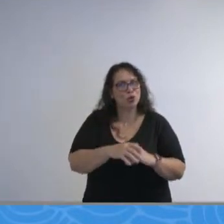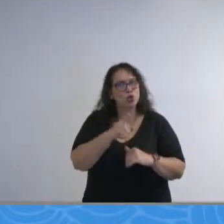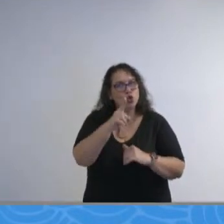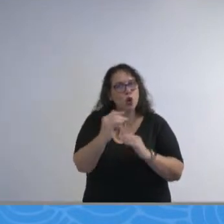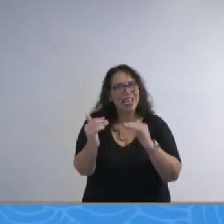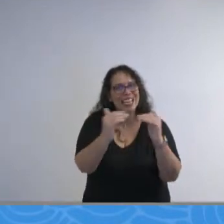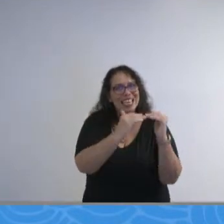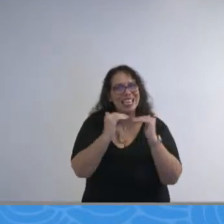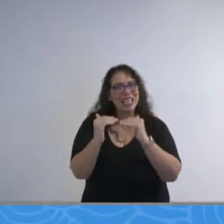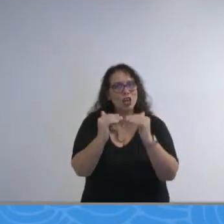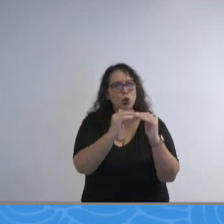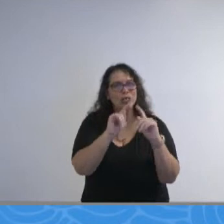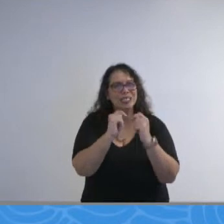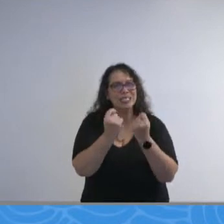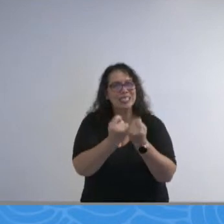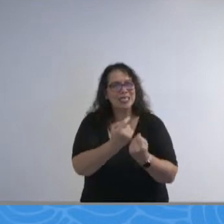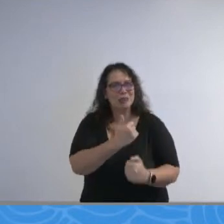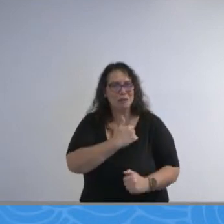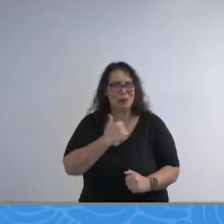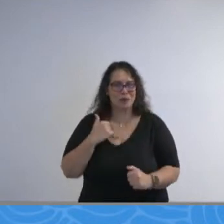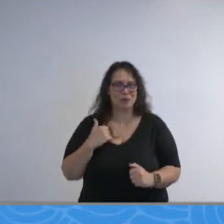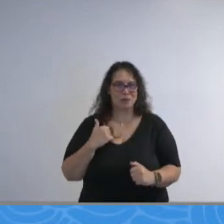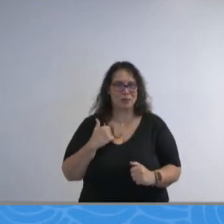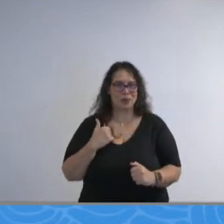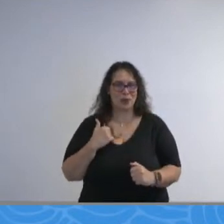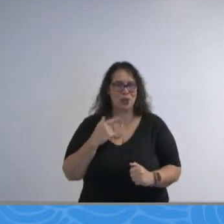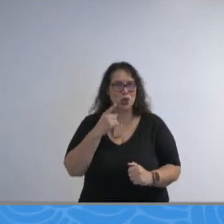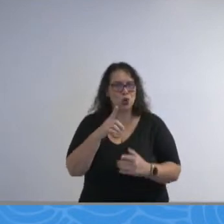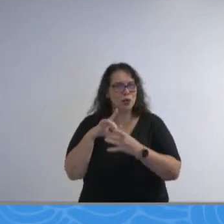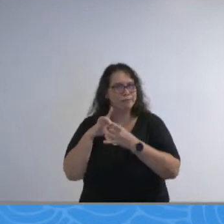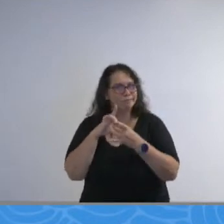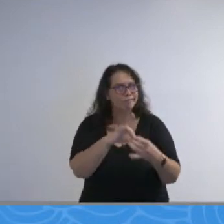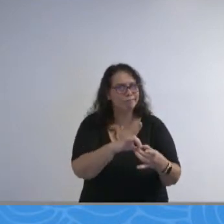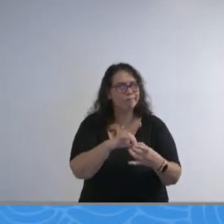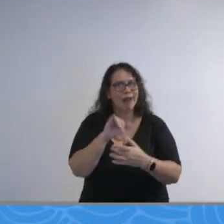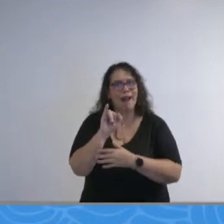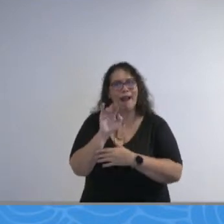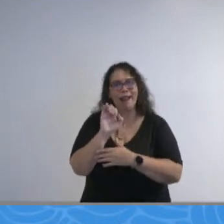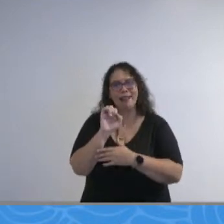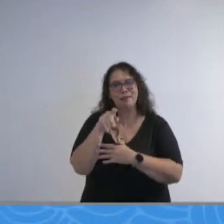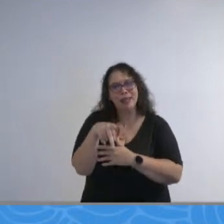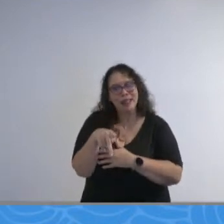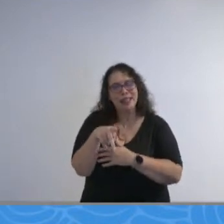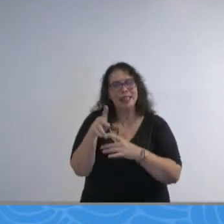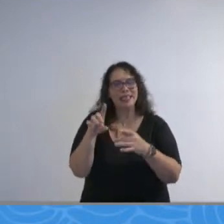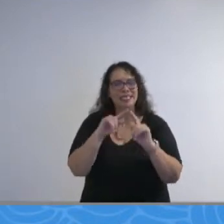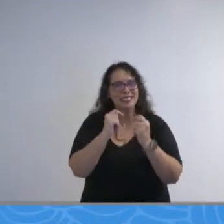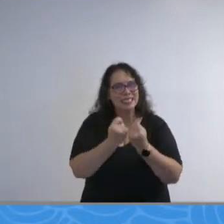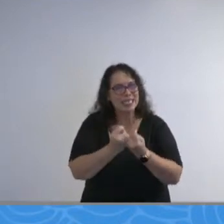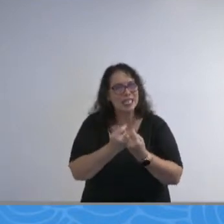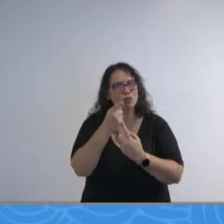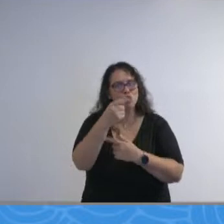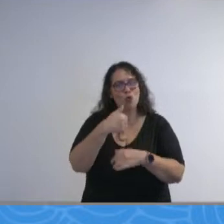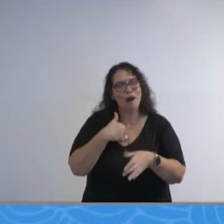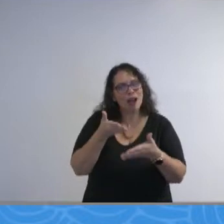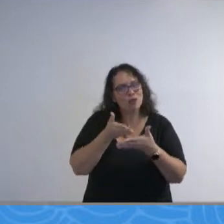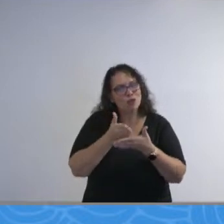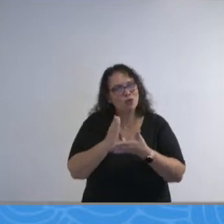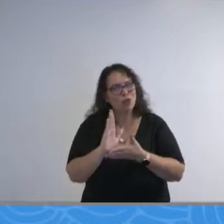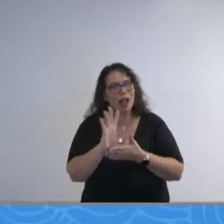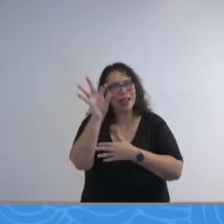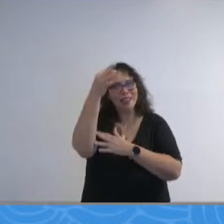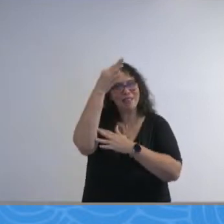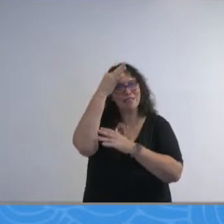equal you're an equal member of the team. You are part of the IEP team. And you have that right under federal